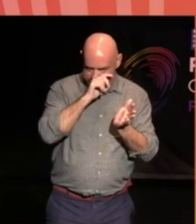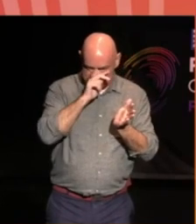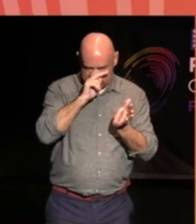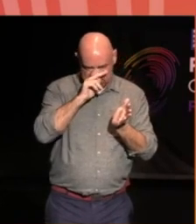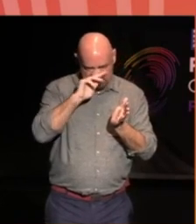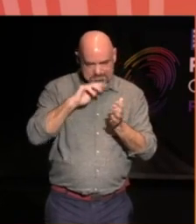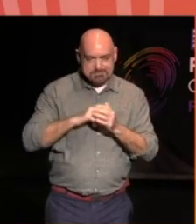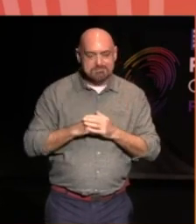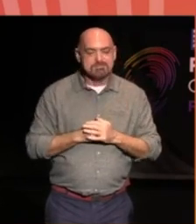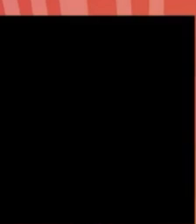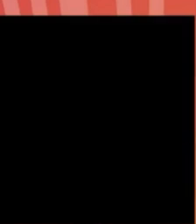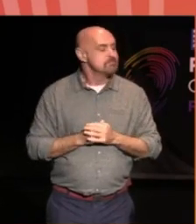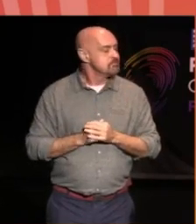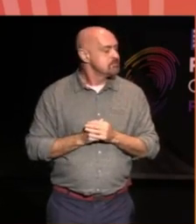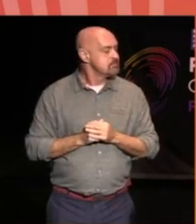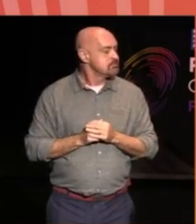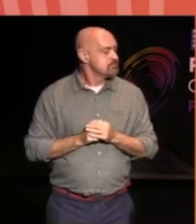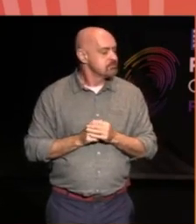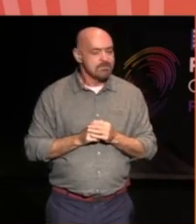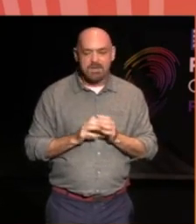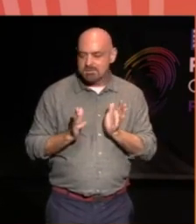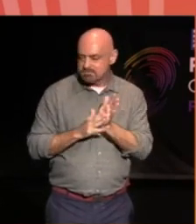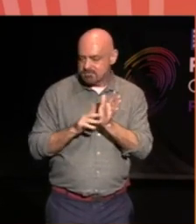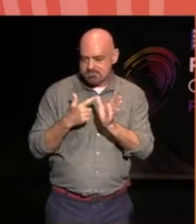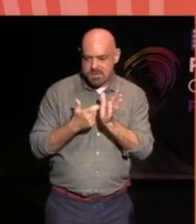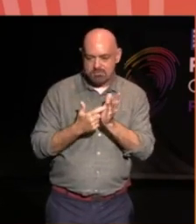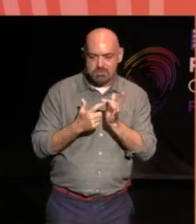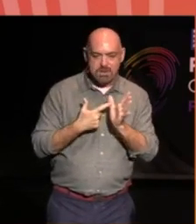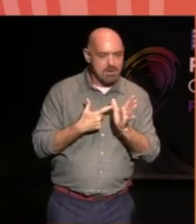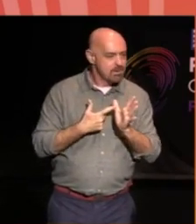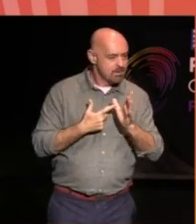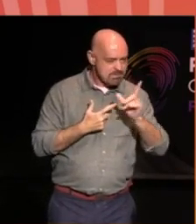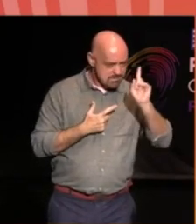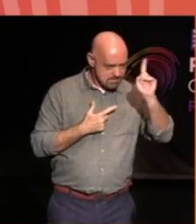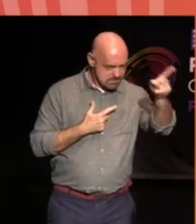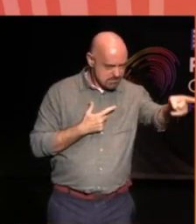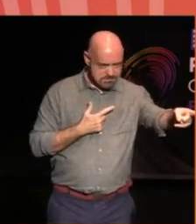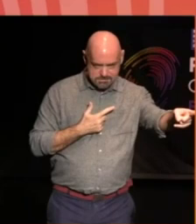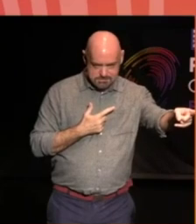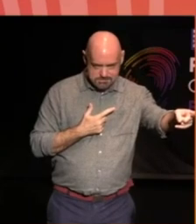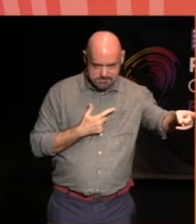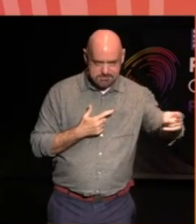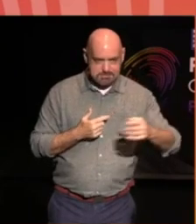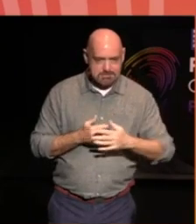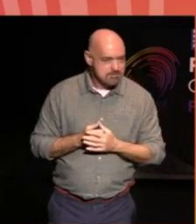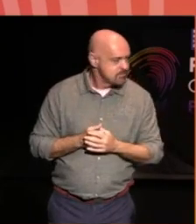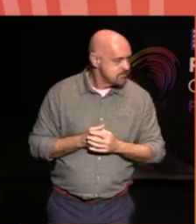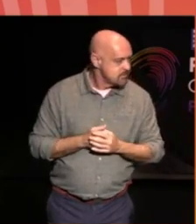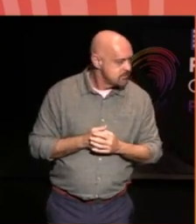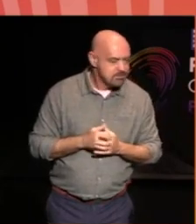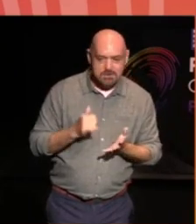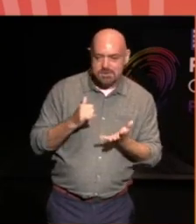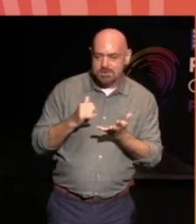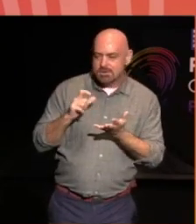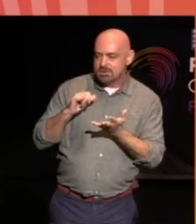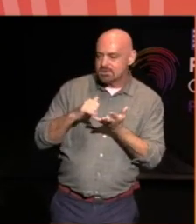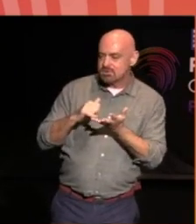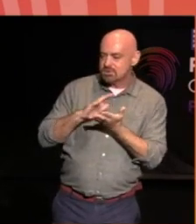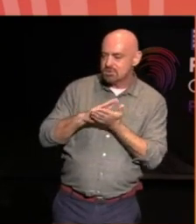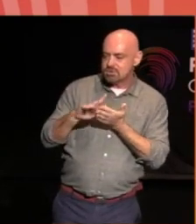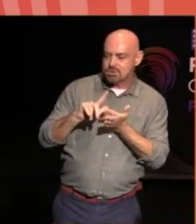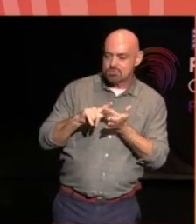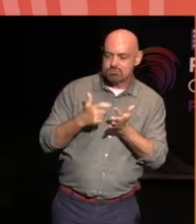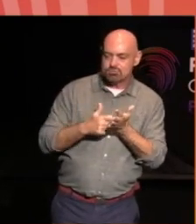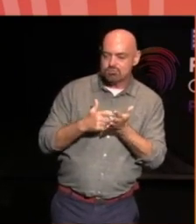There we go. We're looking at Maria, who is right there at the back. We're looking at Shireen.